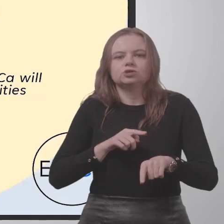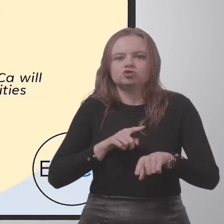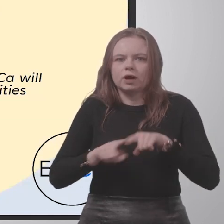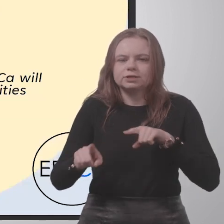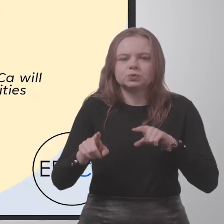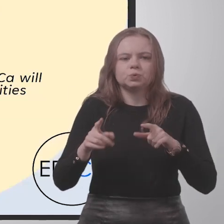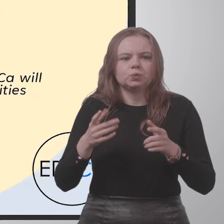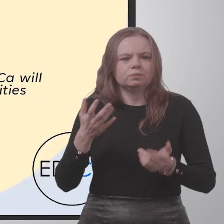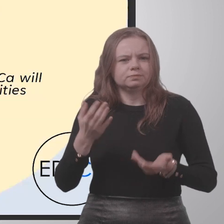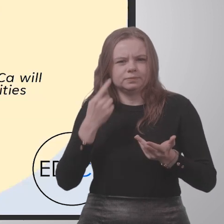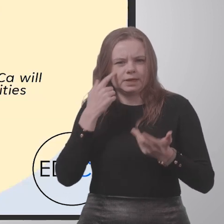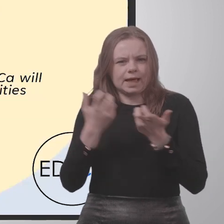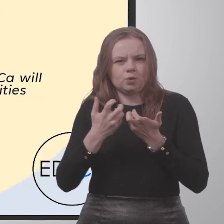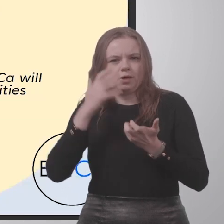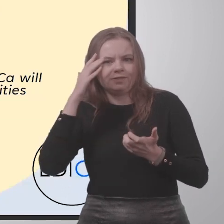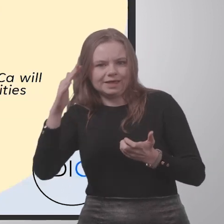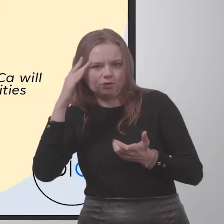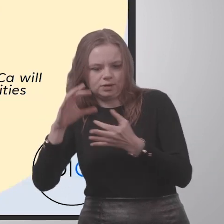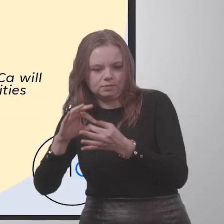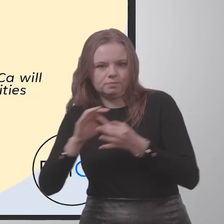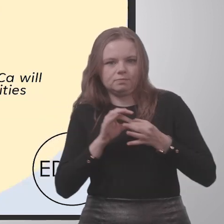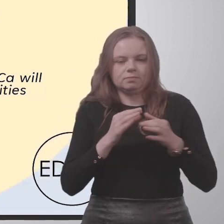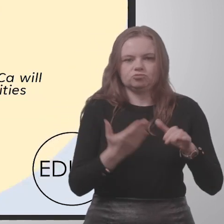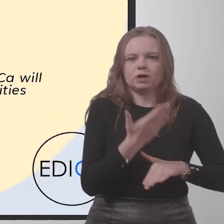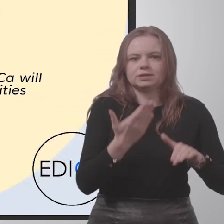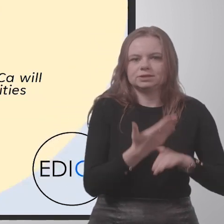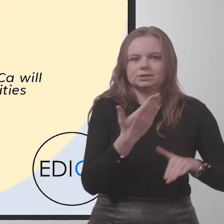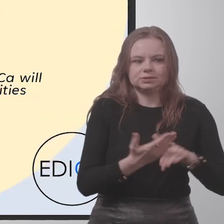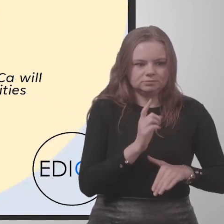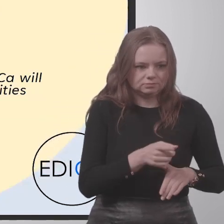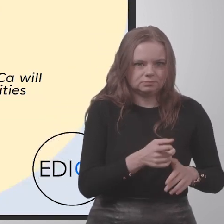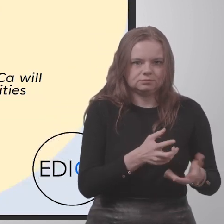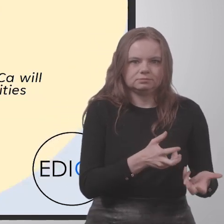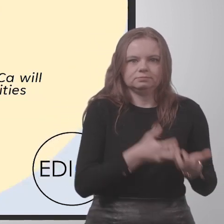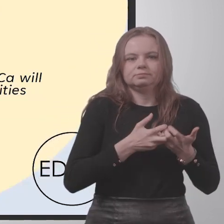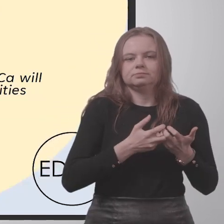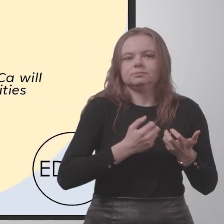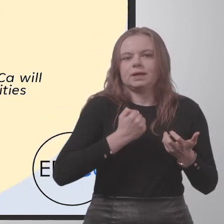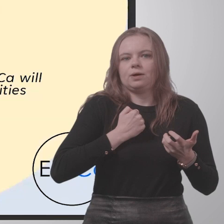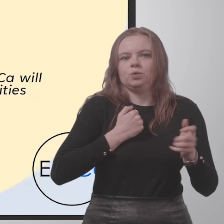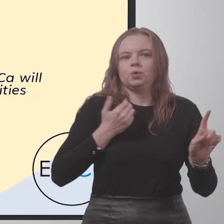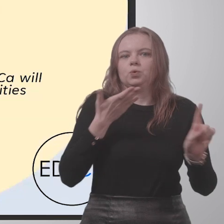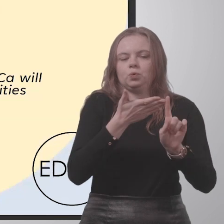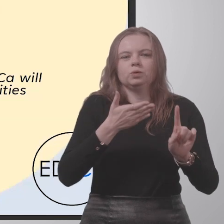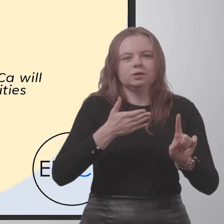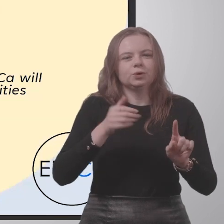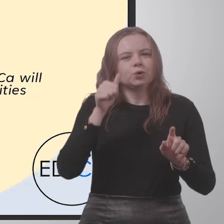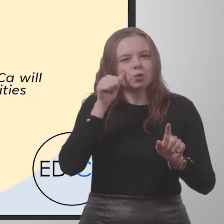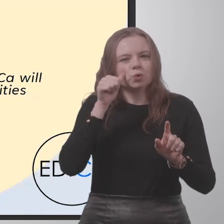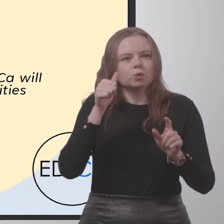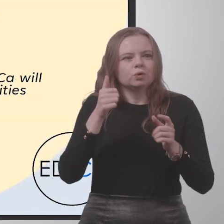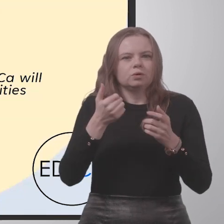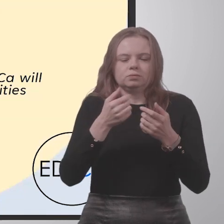really kind of bridge that gap between theory and practice and really have that praxis element to what we do in terms of really attempting to address